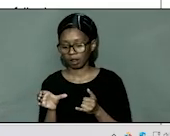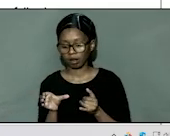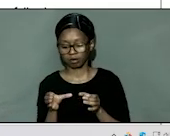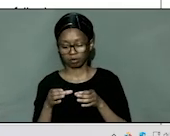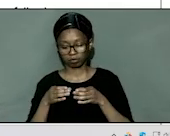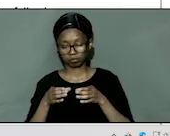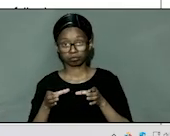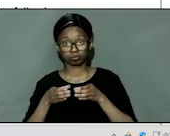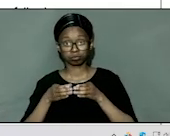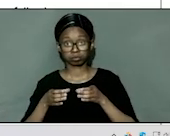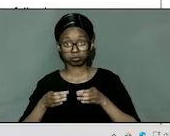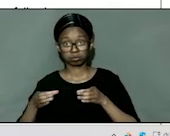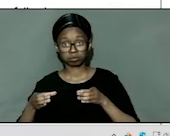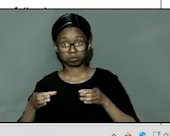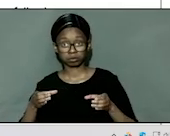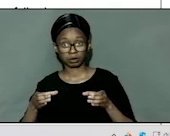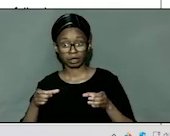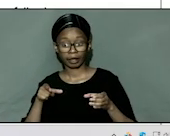to a different